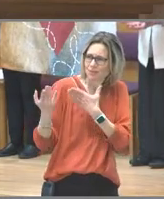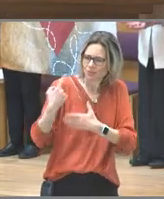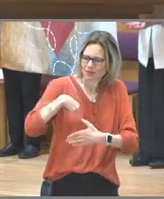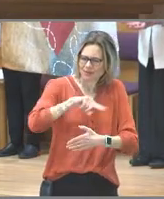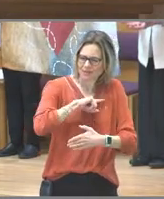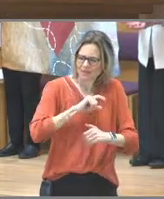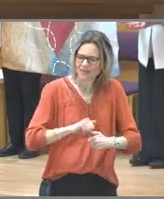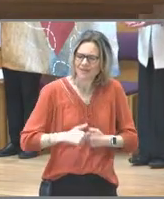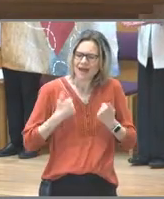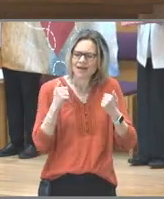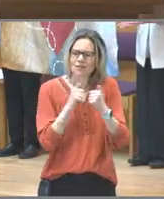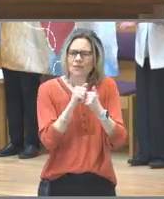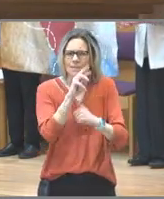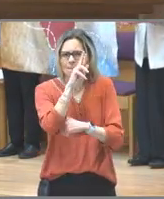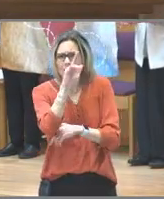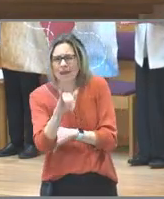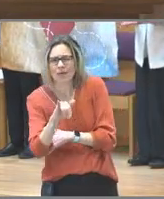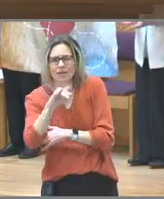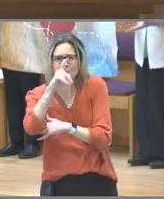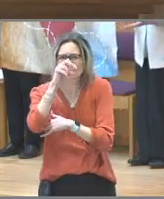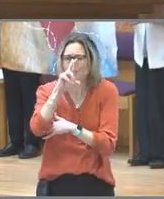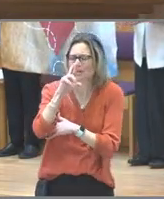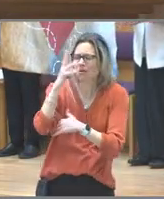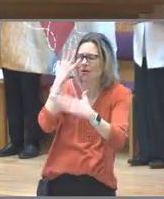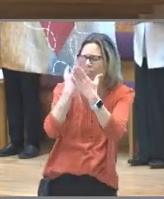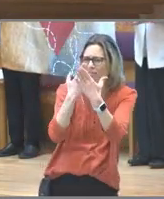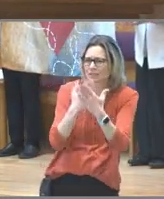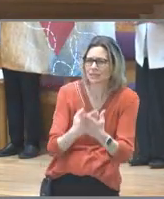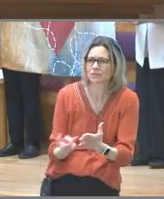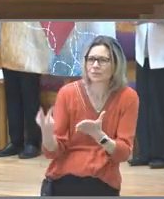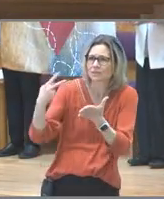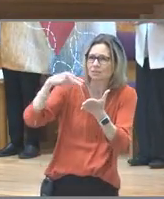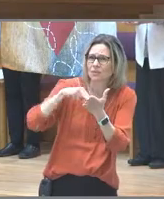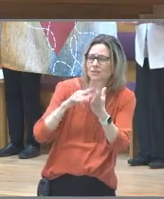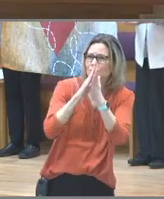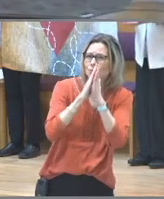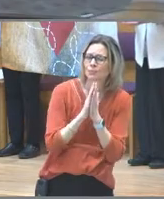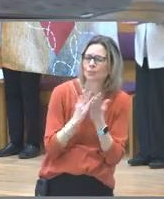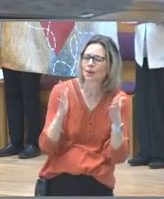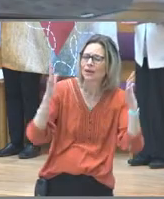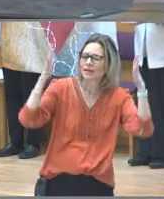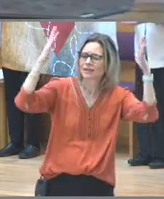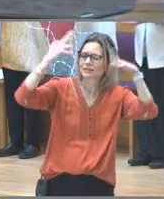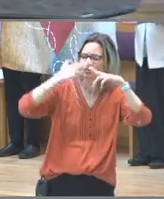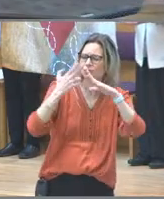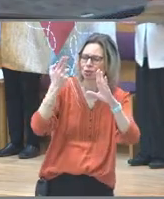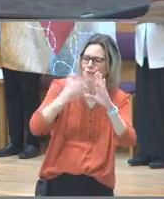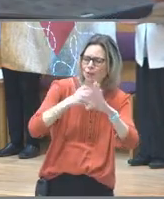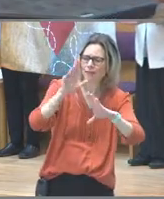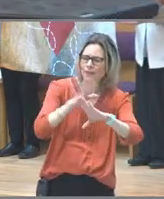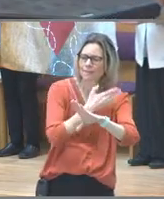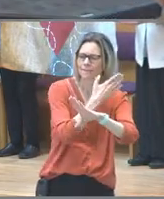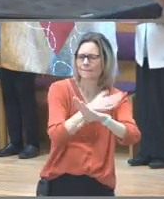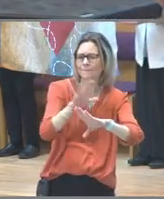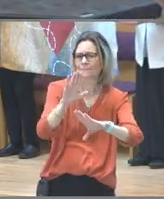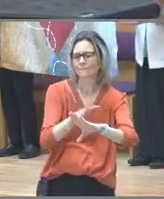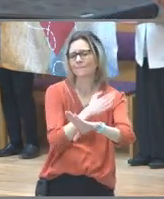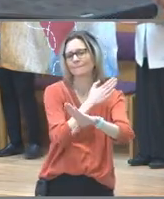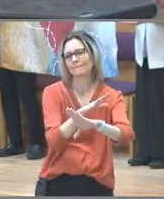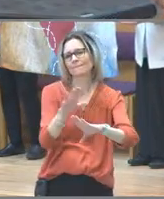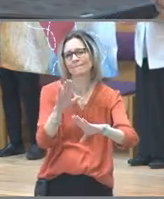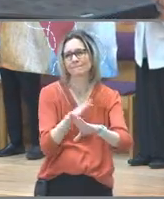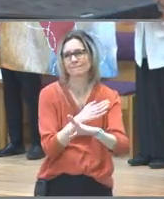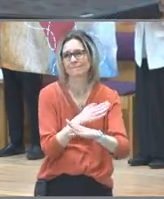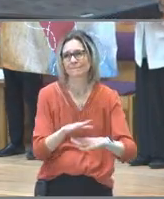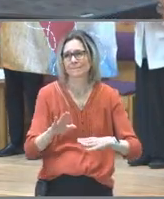Mary Magdalene and Peter and all the witnesses of the resurrection, we pray your name and join the unending hymn.